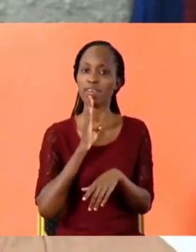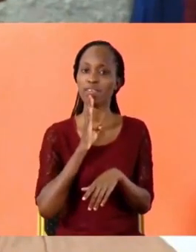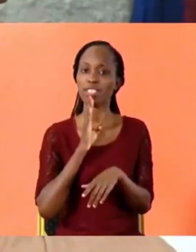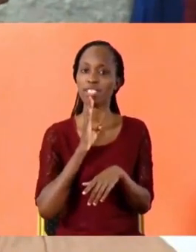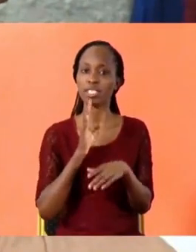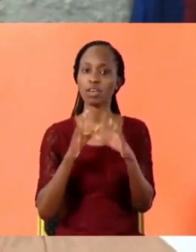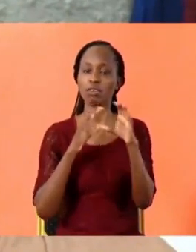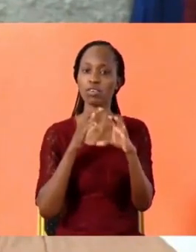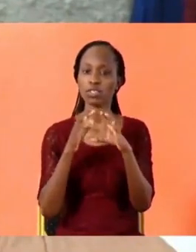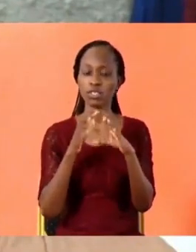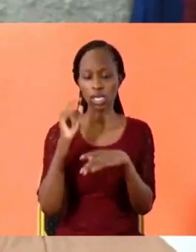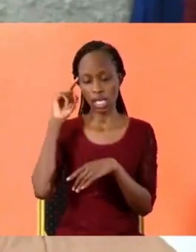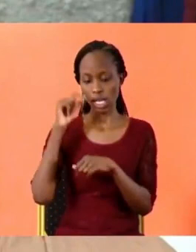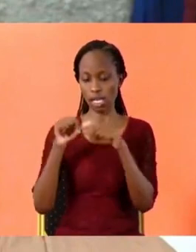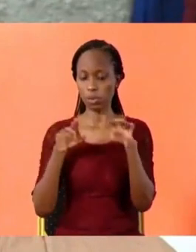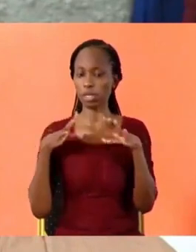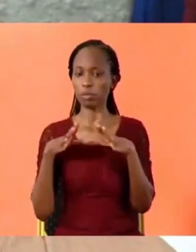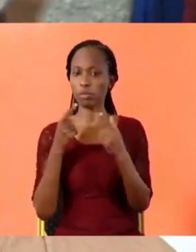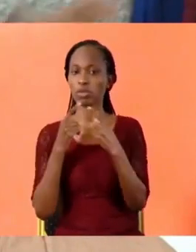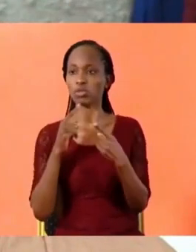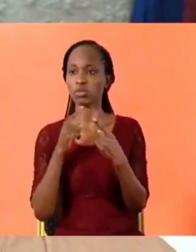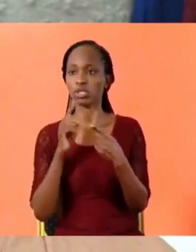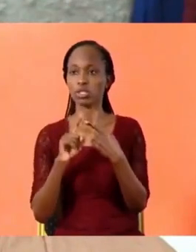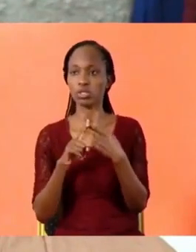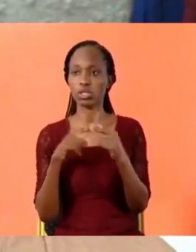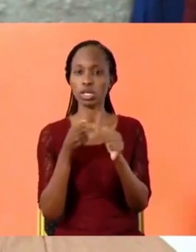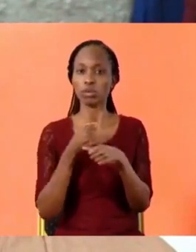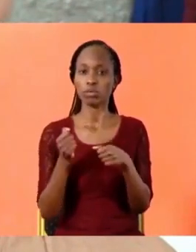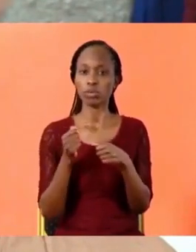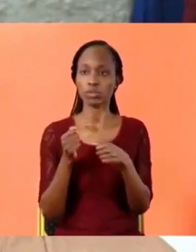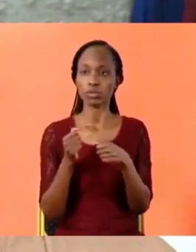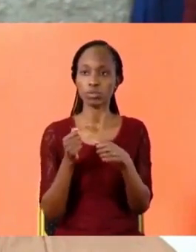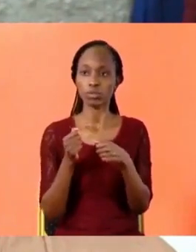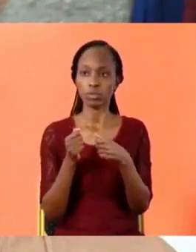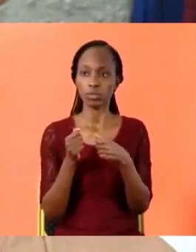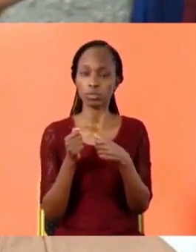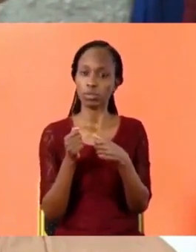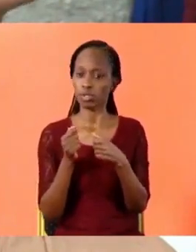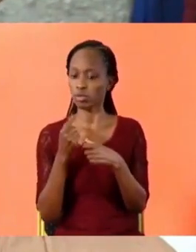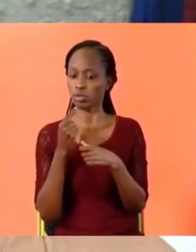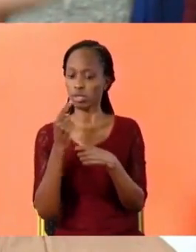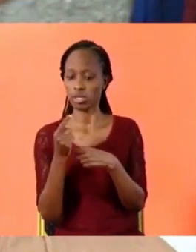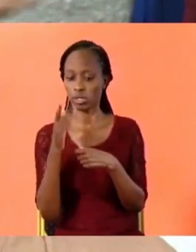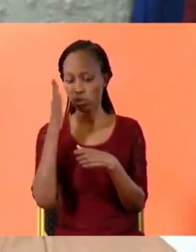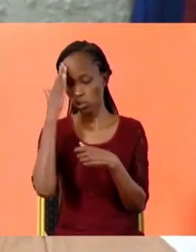people I'm talking to. I cannot go and perhaps during tea I start telling you, you know, we